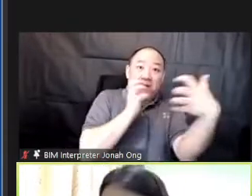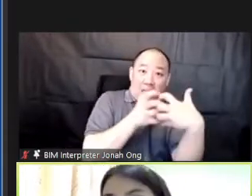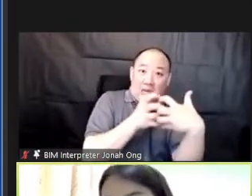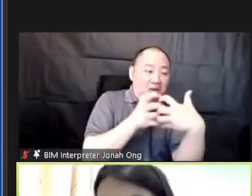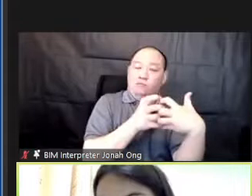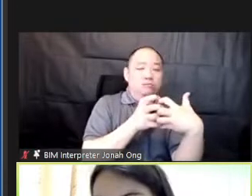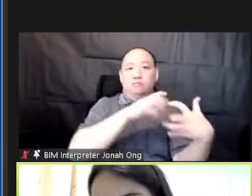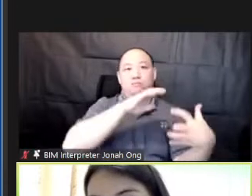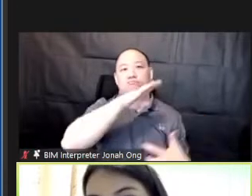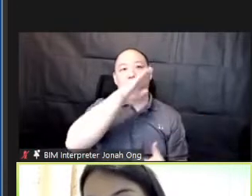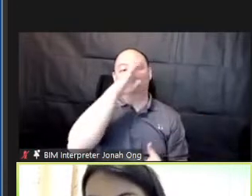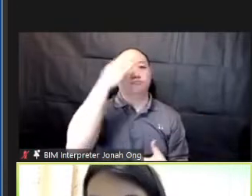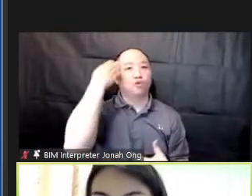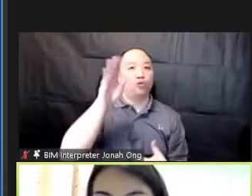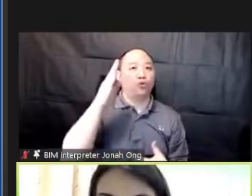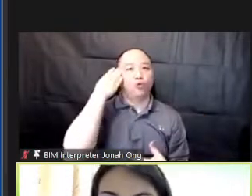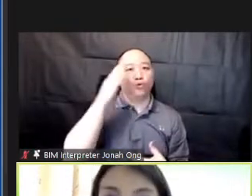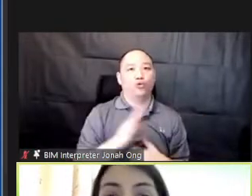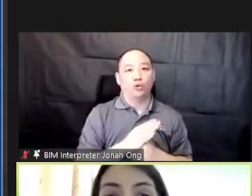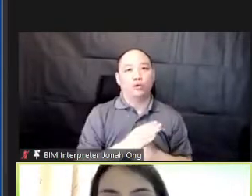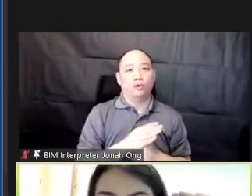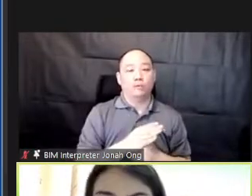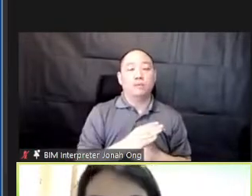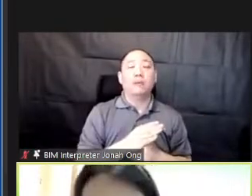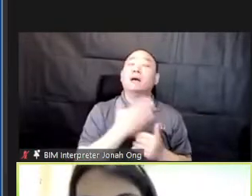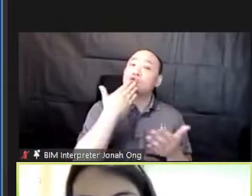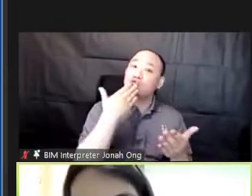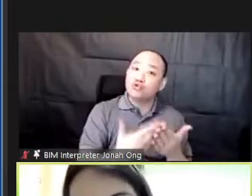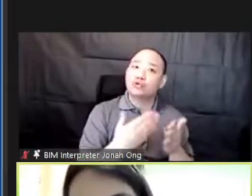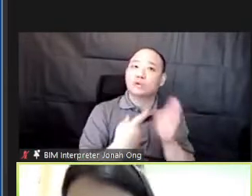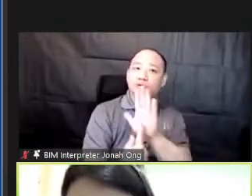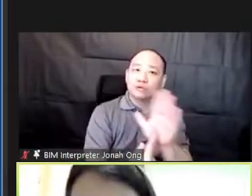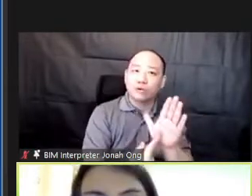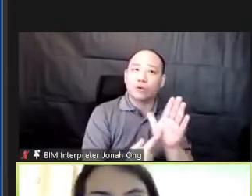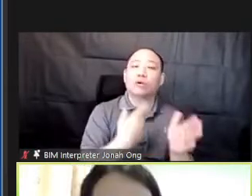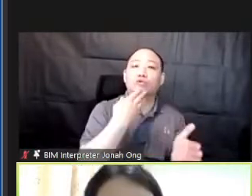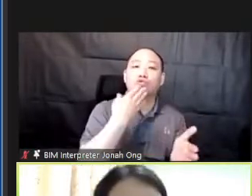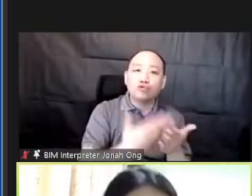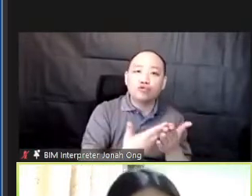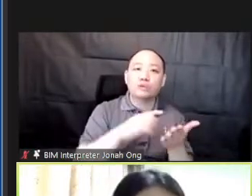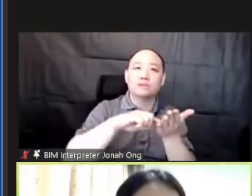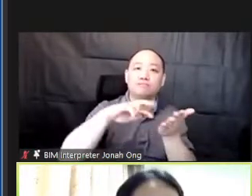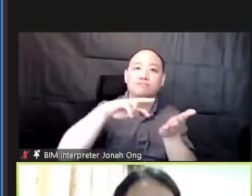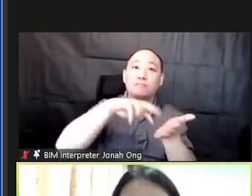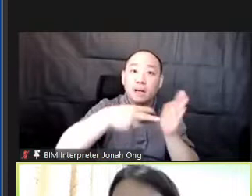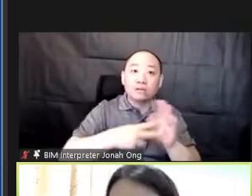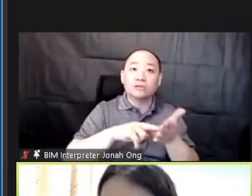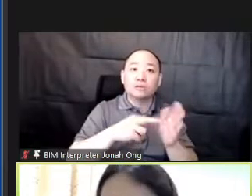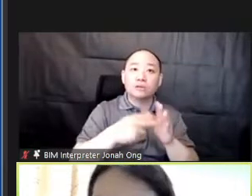school. But this is good. It's good that our enrollment is high. Our preschool enrollment is at